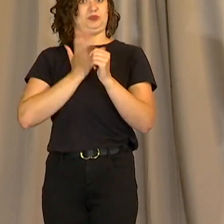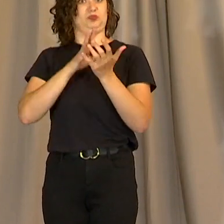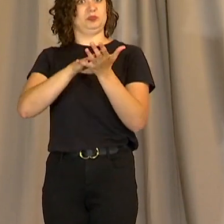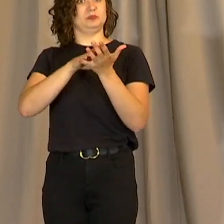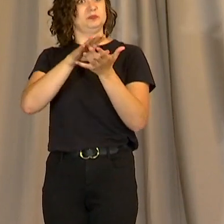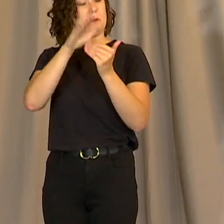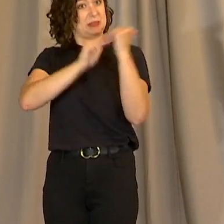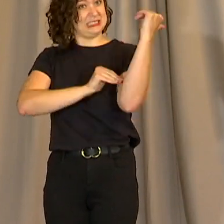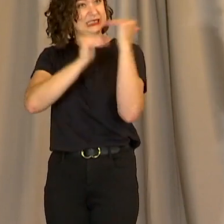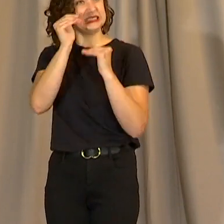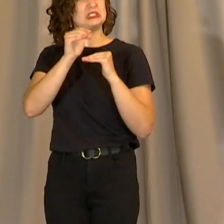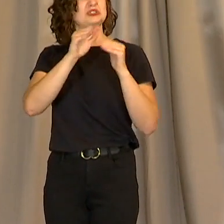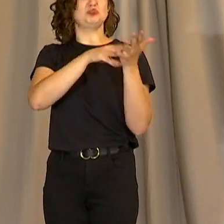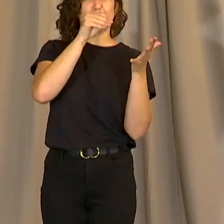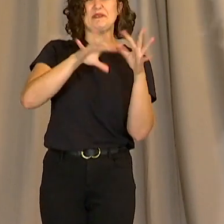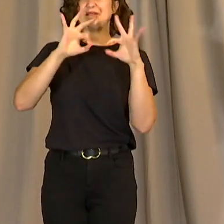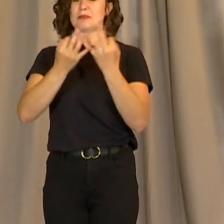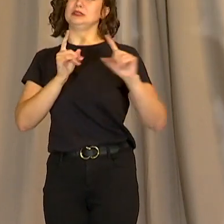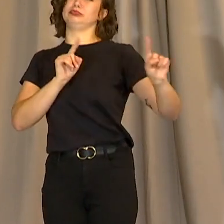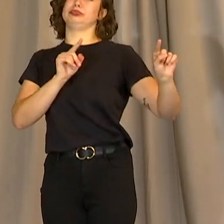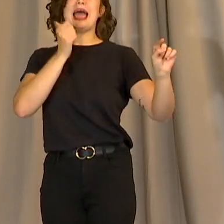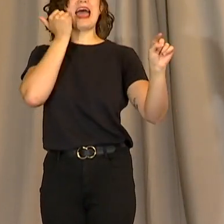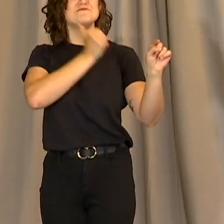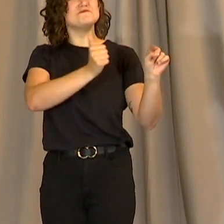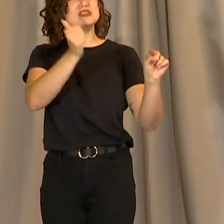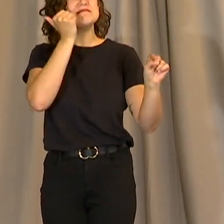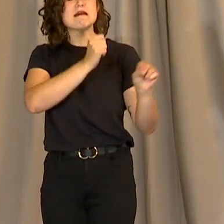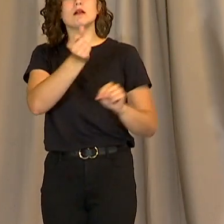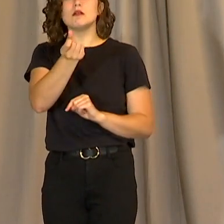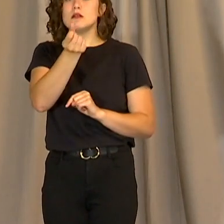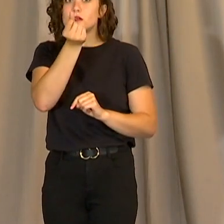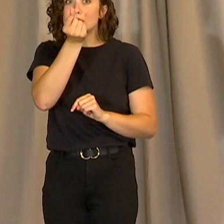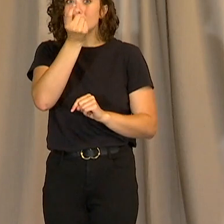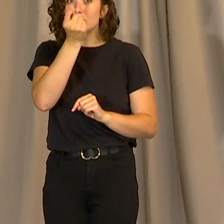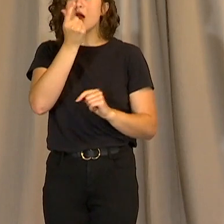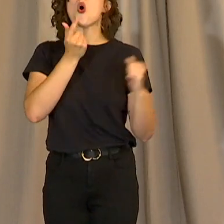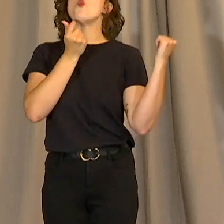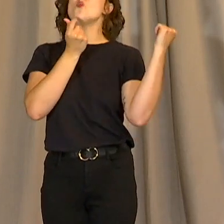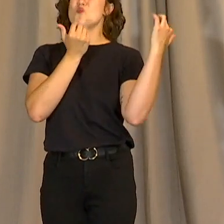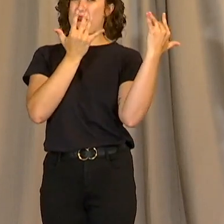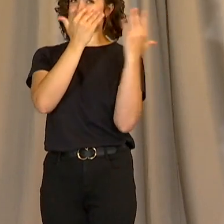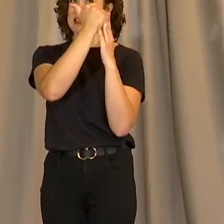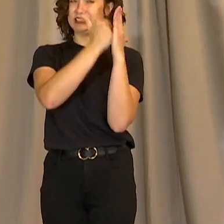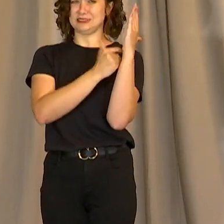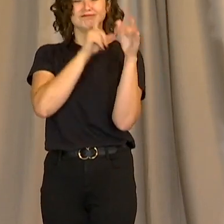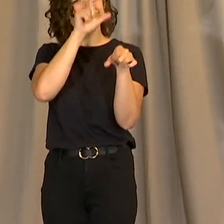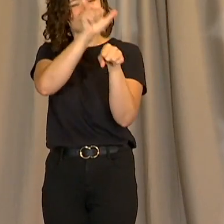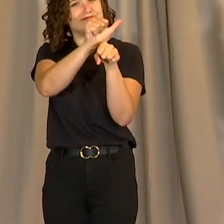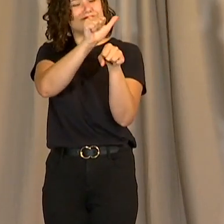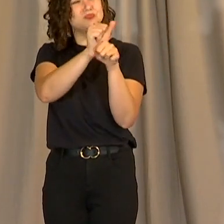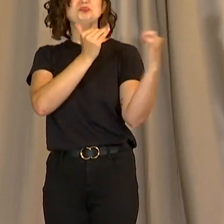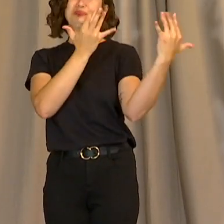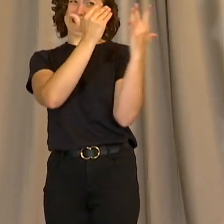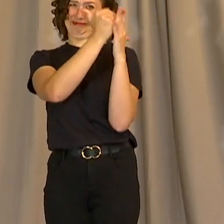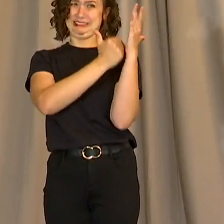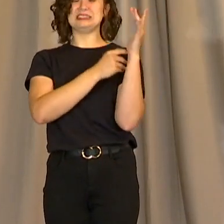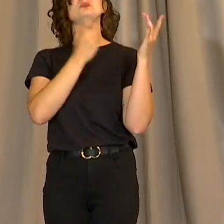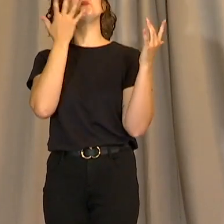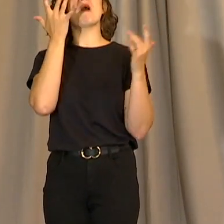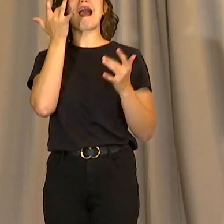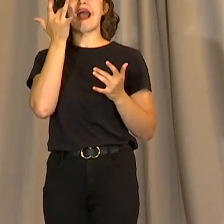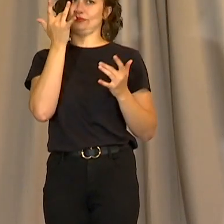their families every single day. There's a wait list of seeing care professionals. We're trying